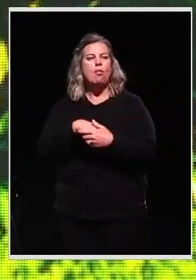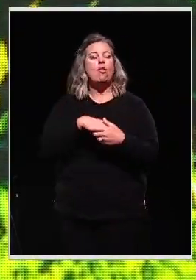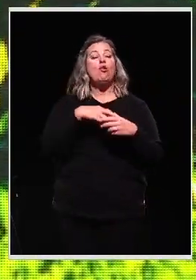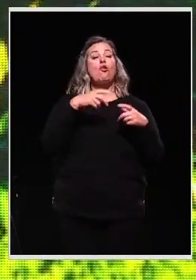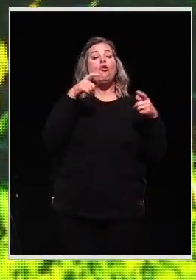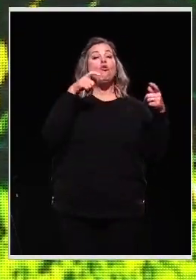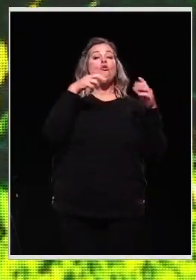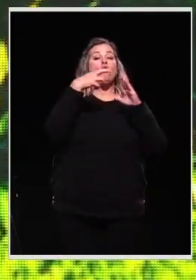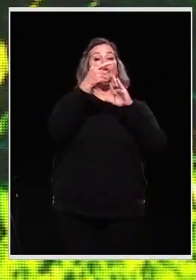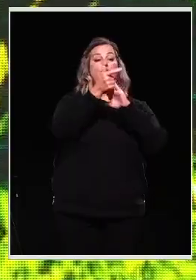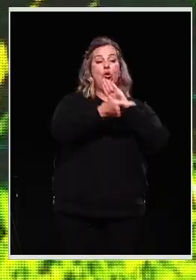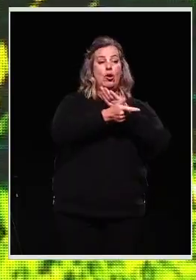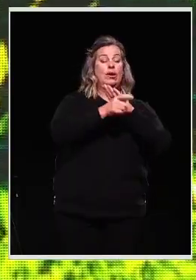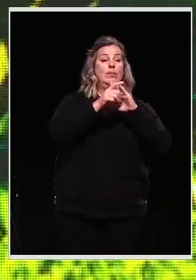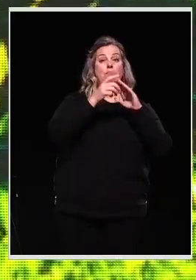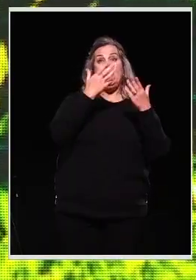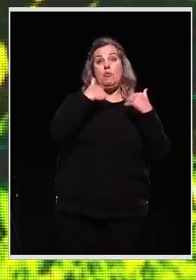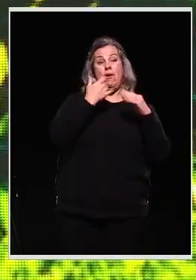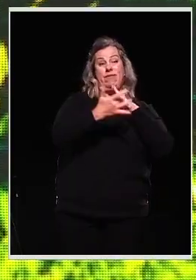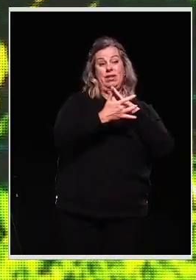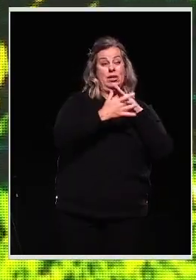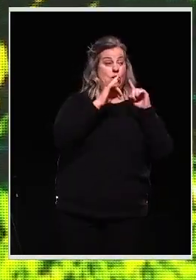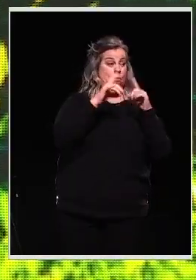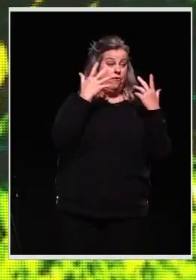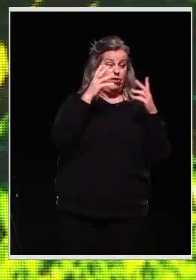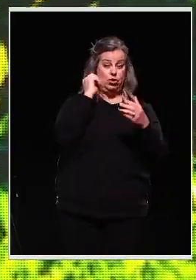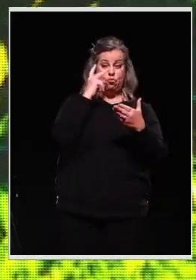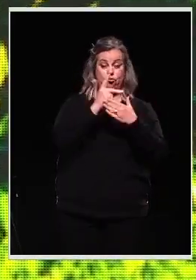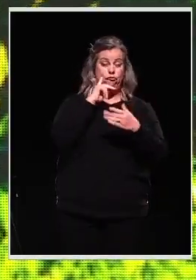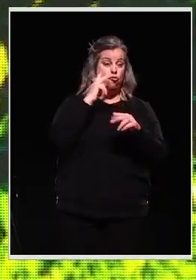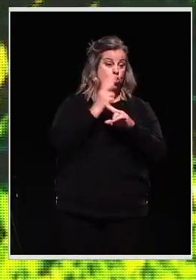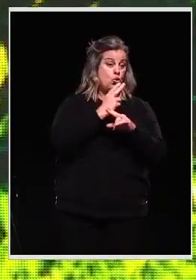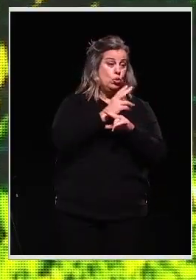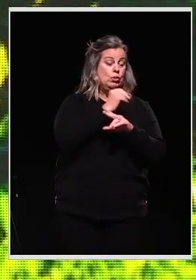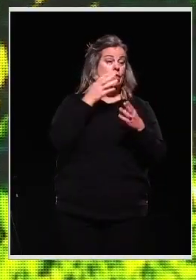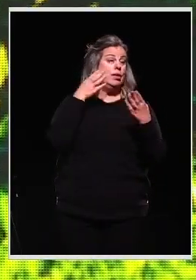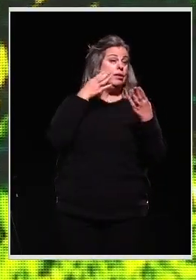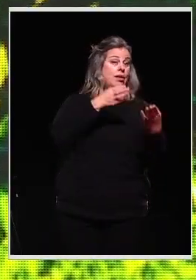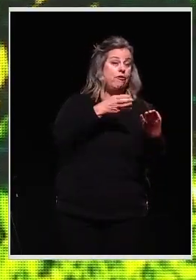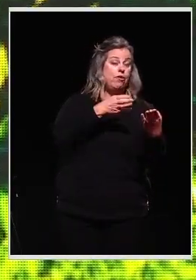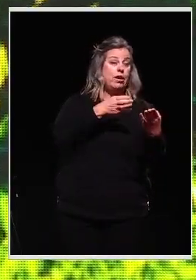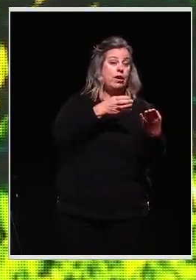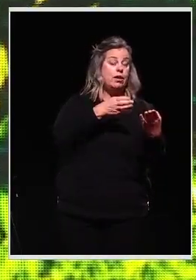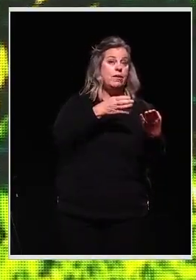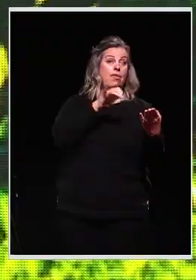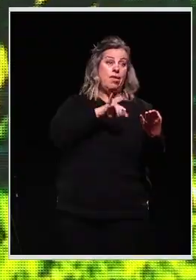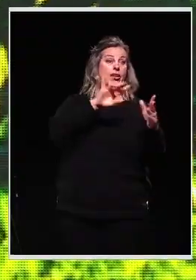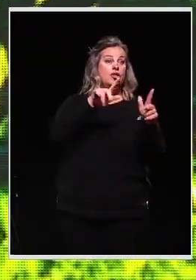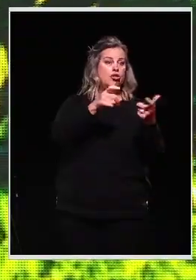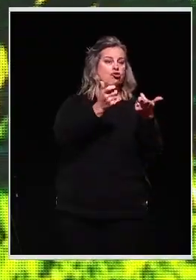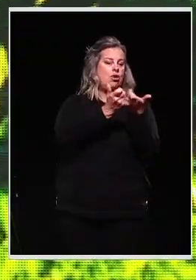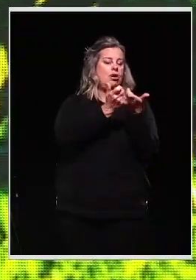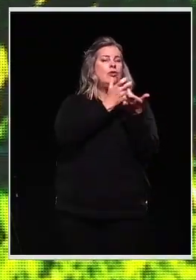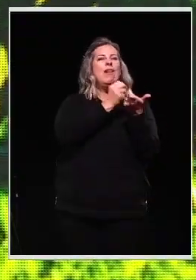might have a technology, but is it approved for use? And as I mentioned, the delivery mechanism can be a challenge. And also,